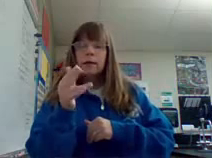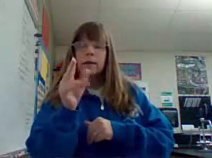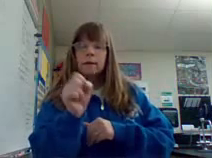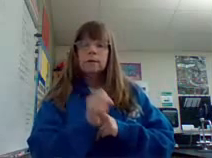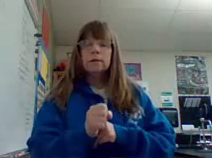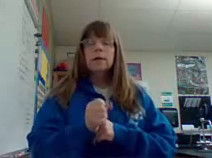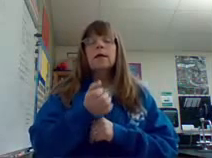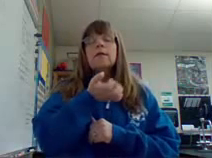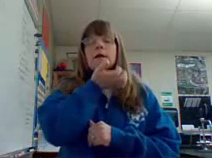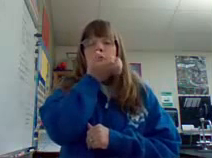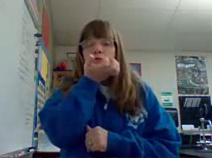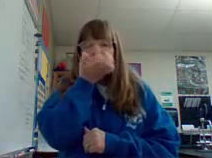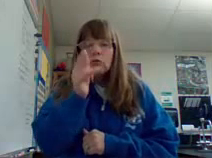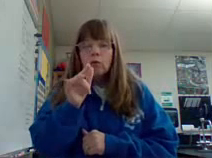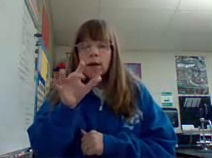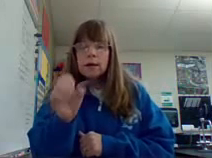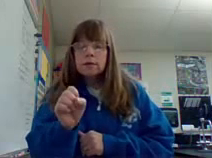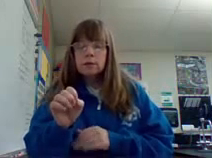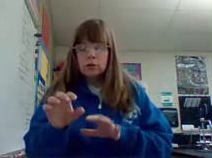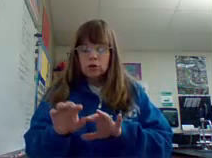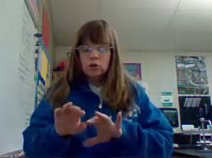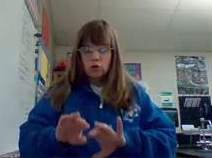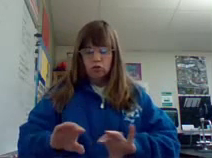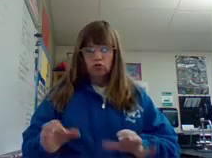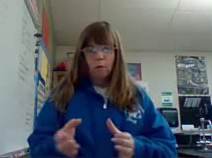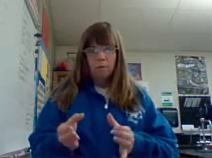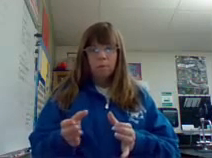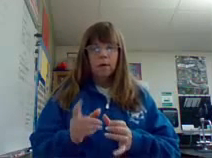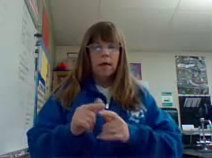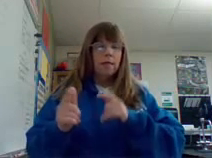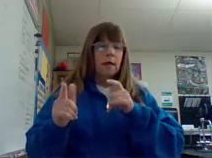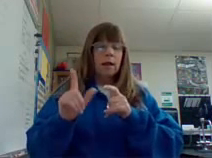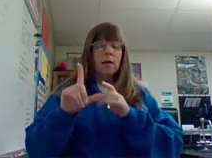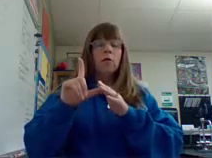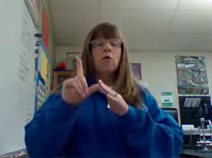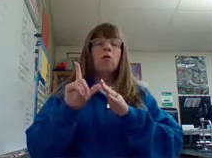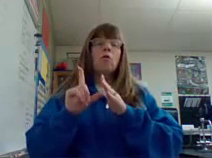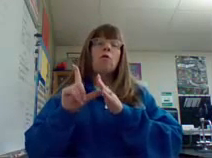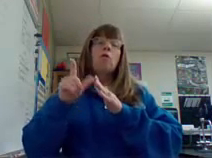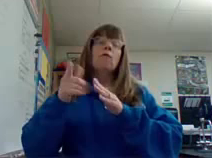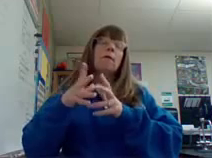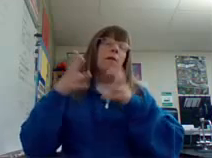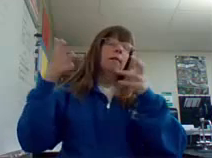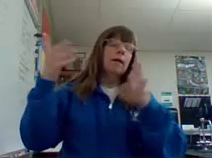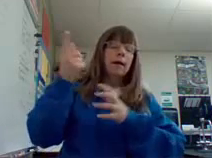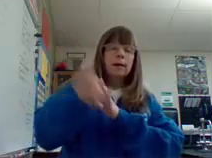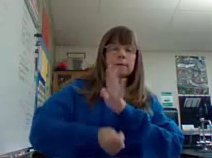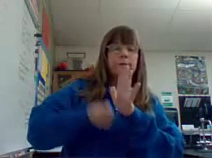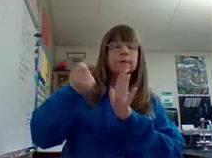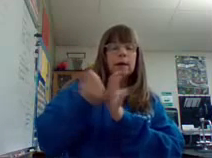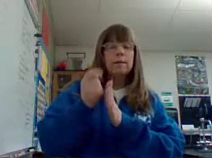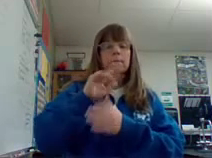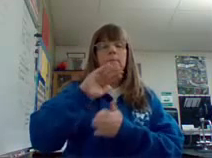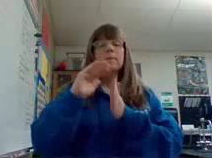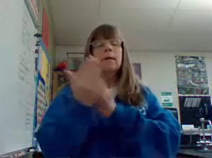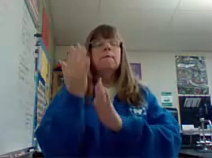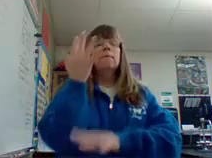and shrubs. And over time, this turns into a great big forest. It is going to take a long time, though.